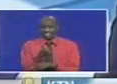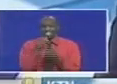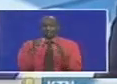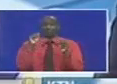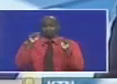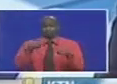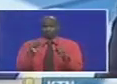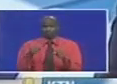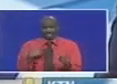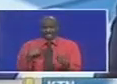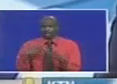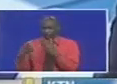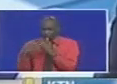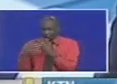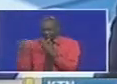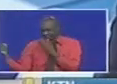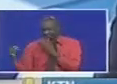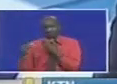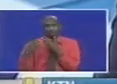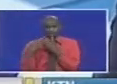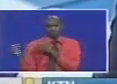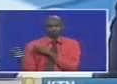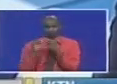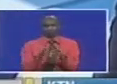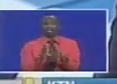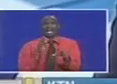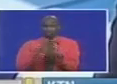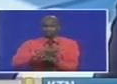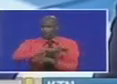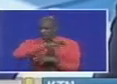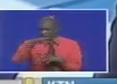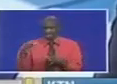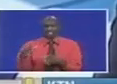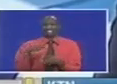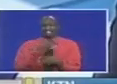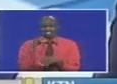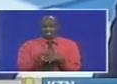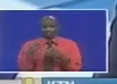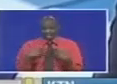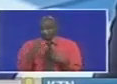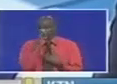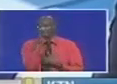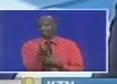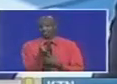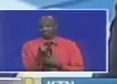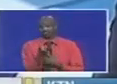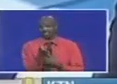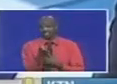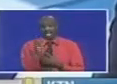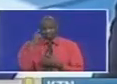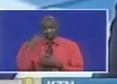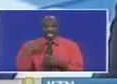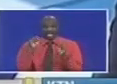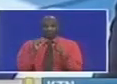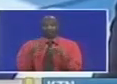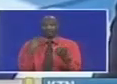can replicate that model across the entire district, now that there is water, I think we should be able to